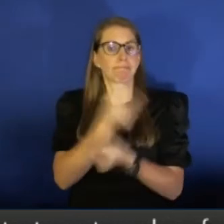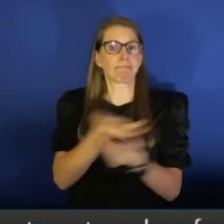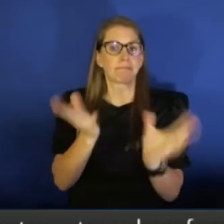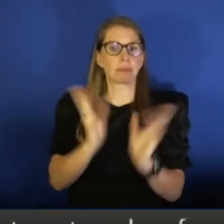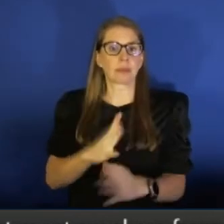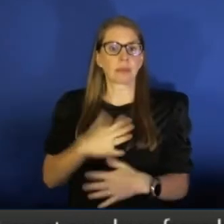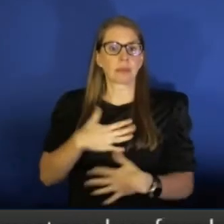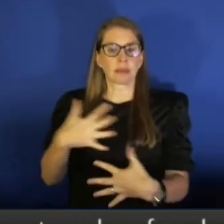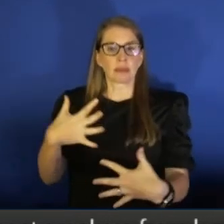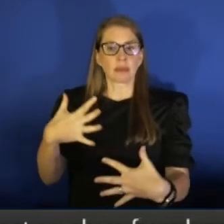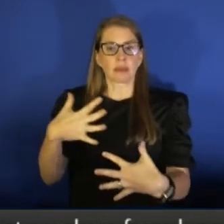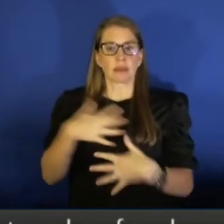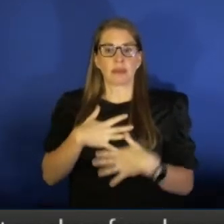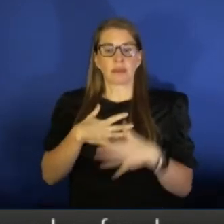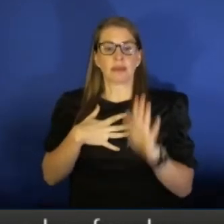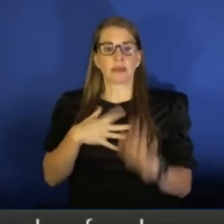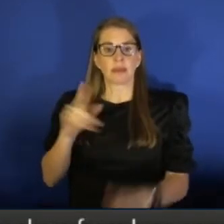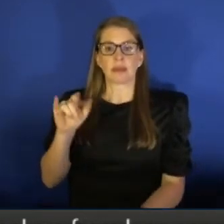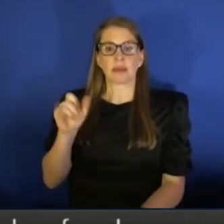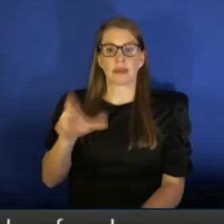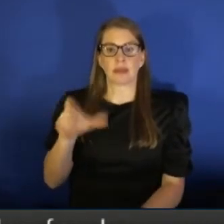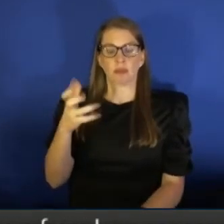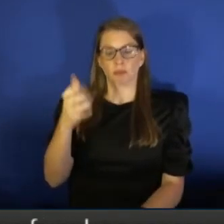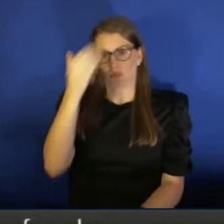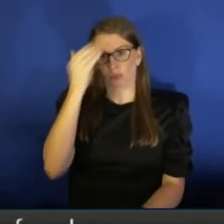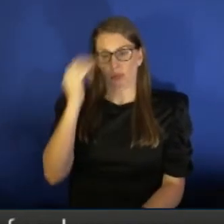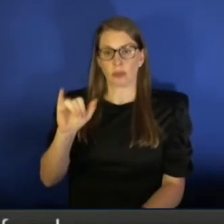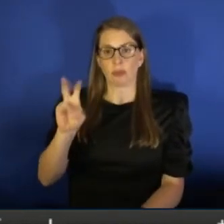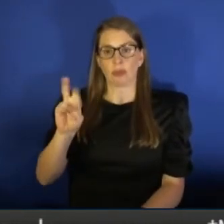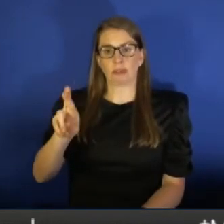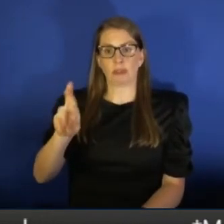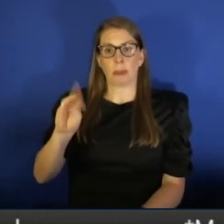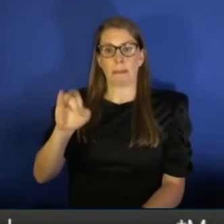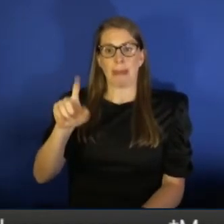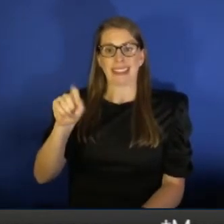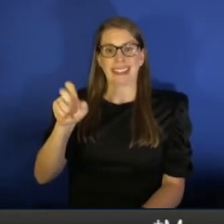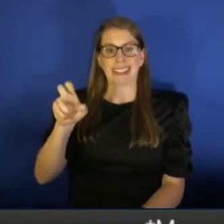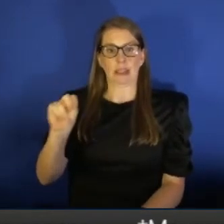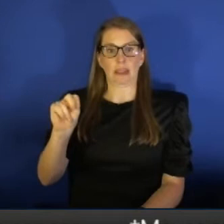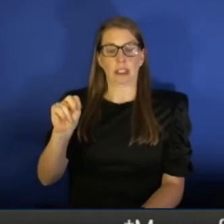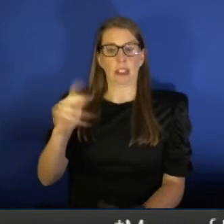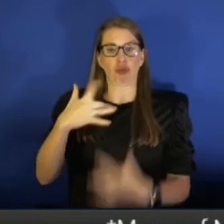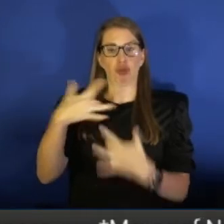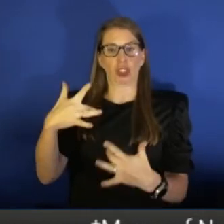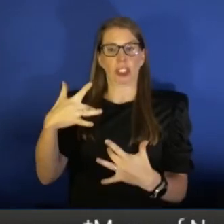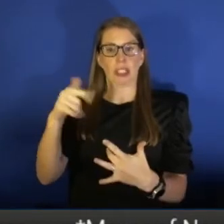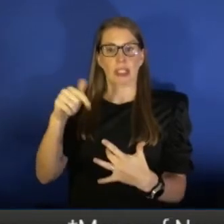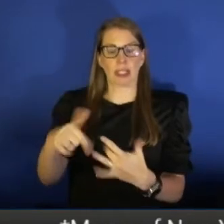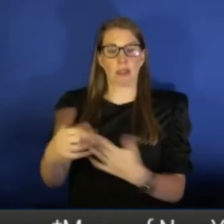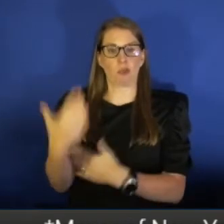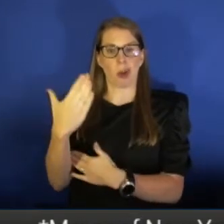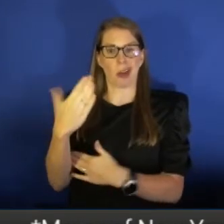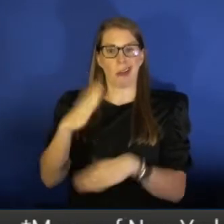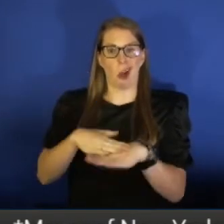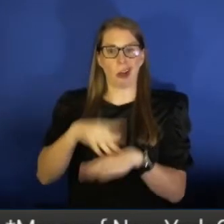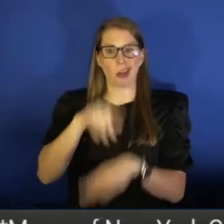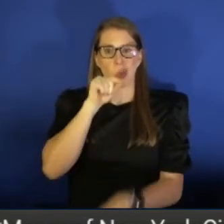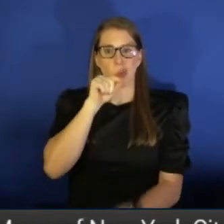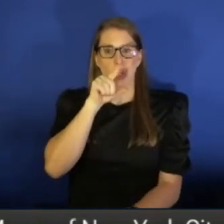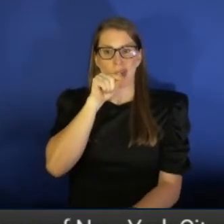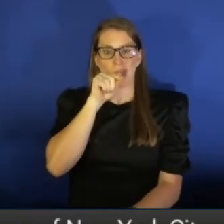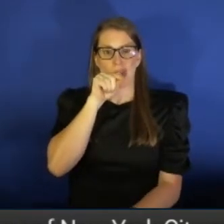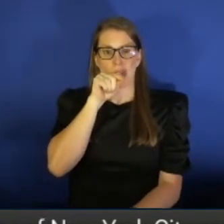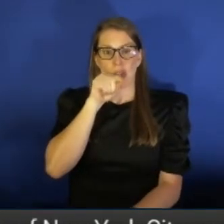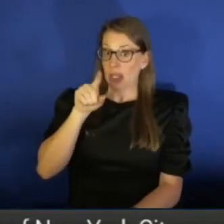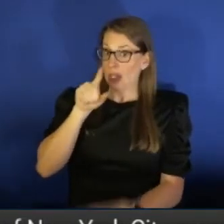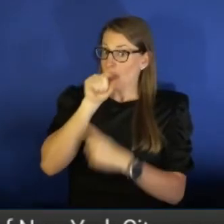this one. So Taylor wants to know, he says, ivermectin is trending this morning on Twitter. Yeah. What does Twitter's new ownership, free speech